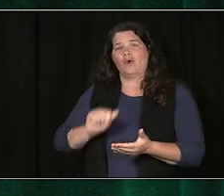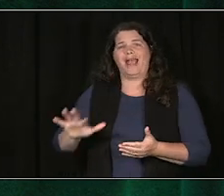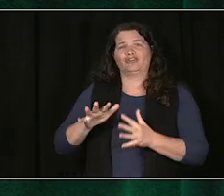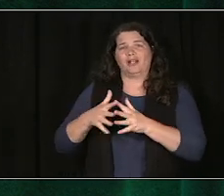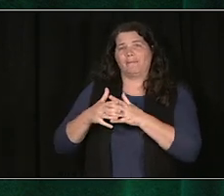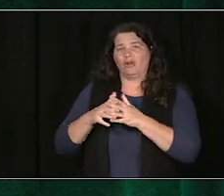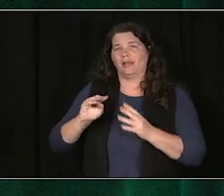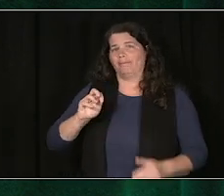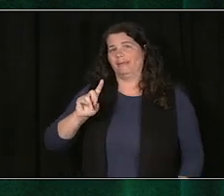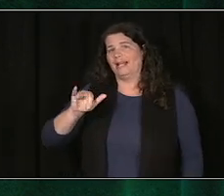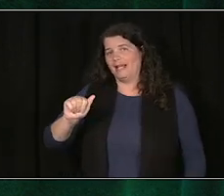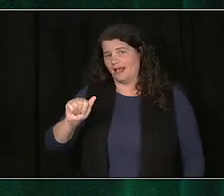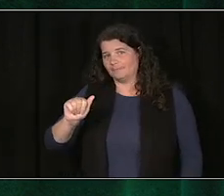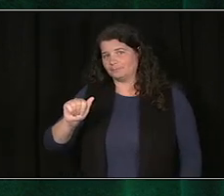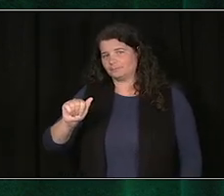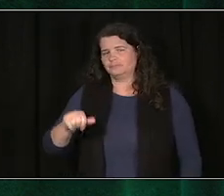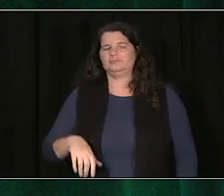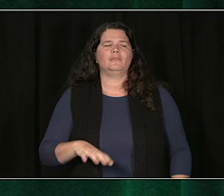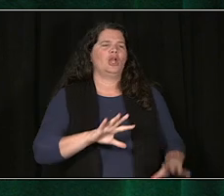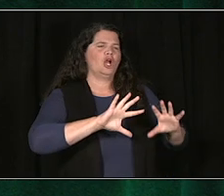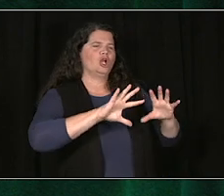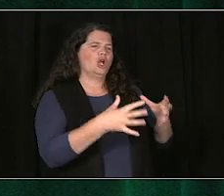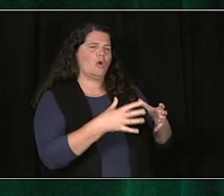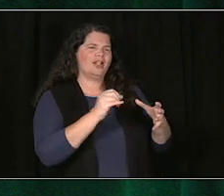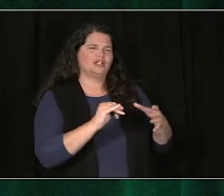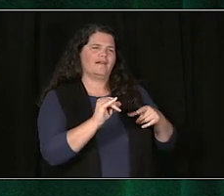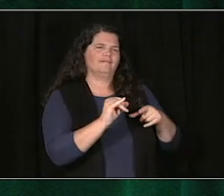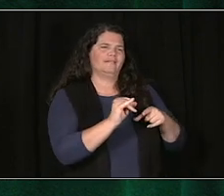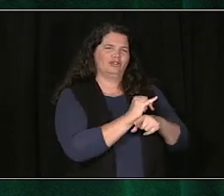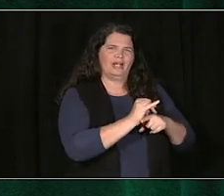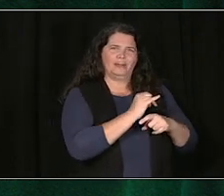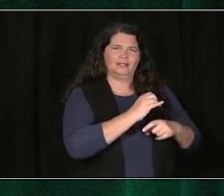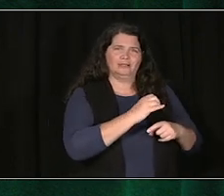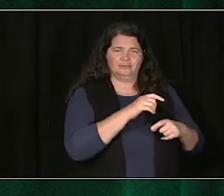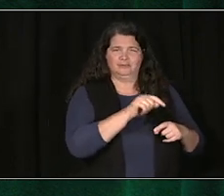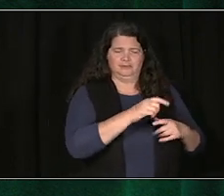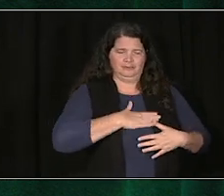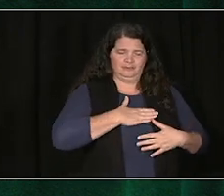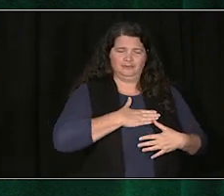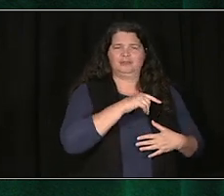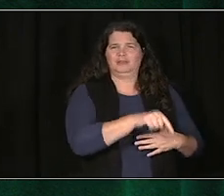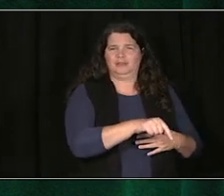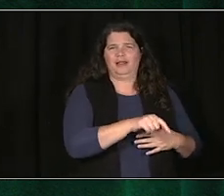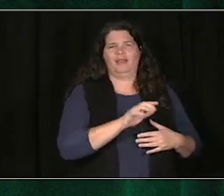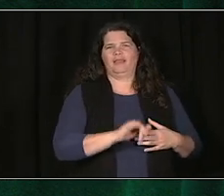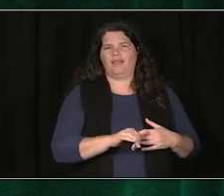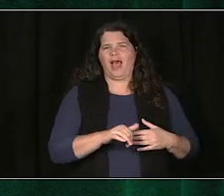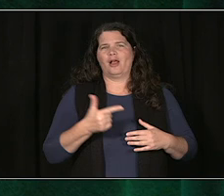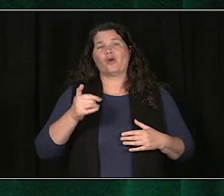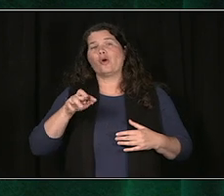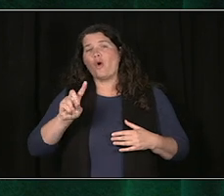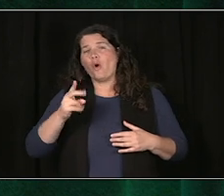CAPE, the Coalition of Asian Pacifics and Entertainment in the 90s, most recently Gold House. These organizations have